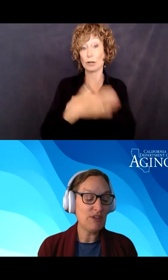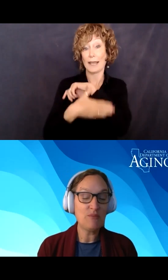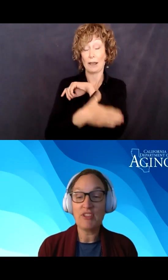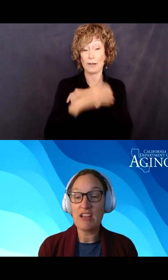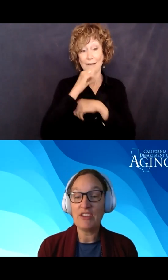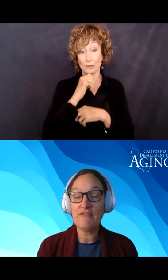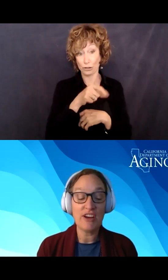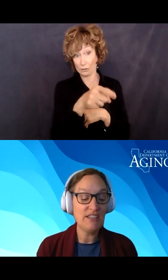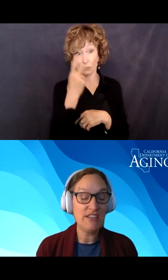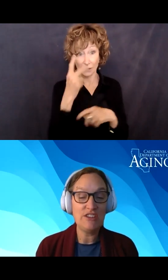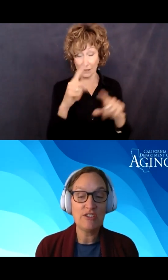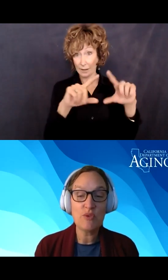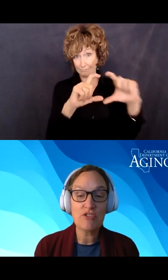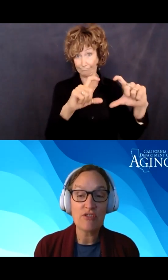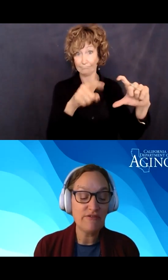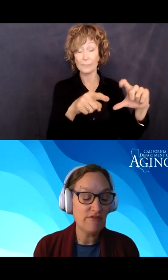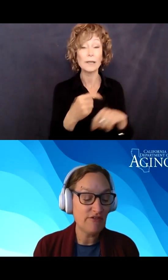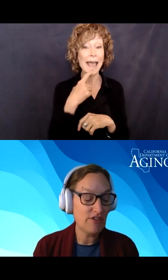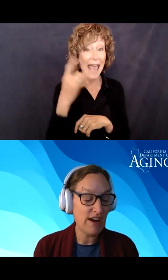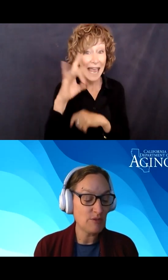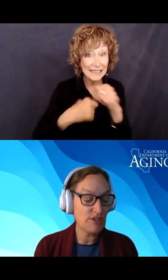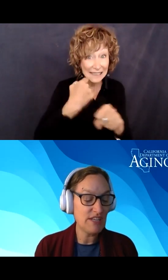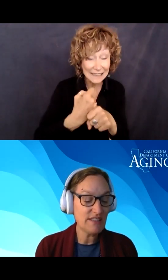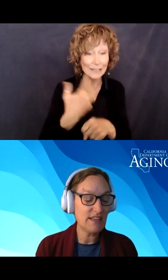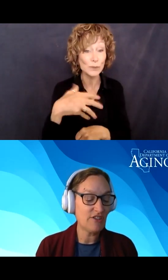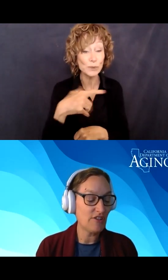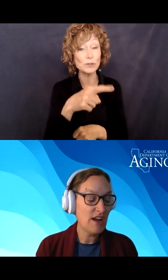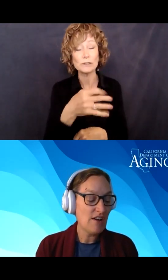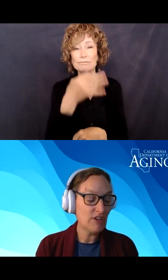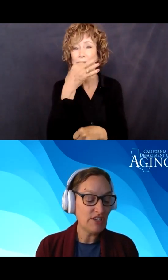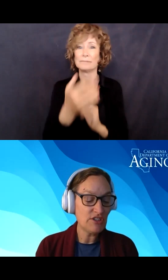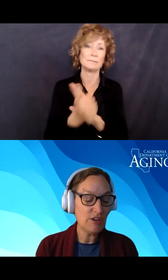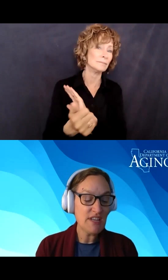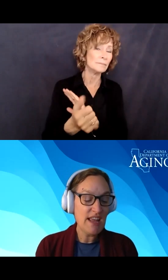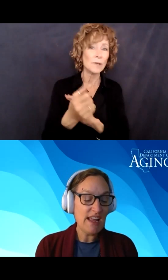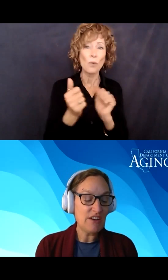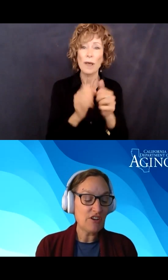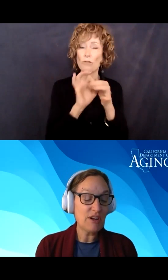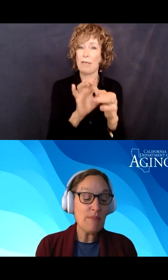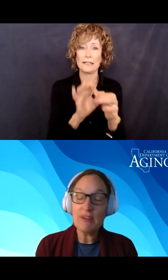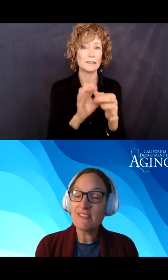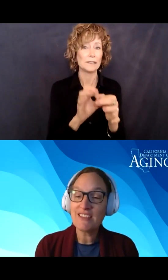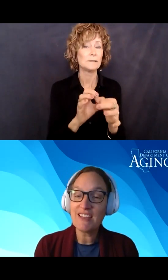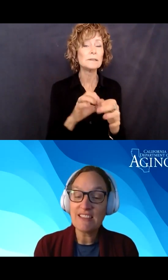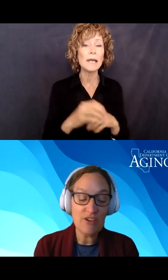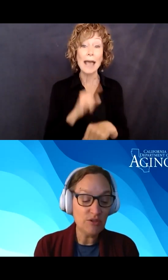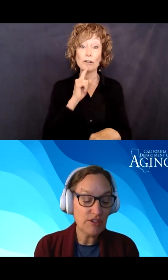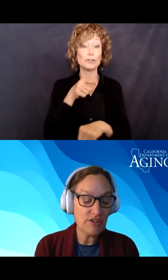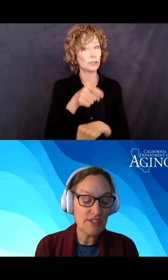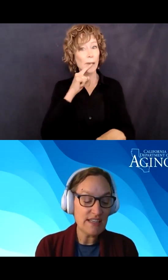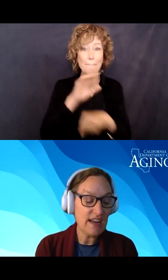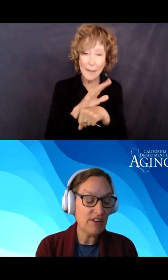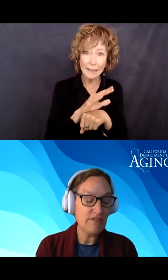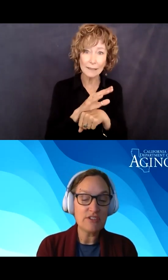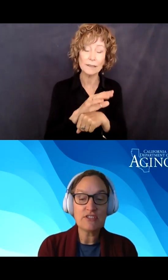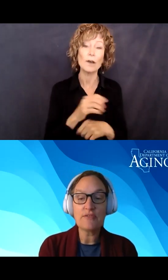and has been with the county for 18 years. We are grateful for her expertise and her relationships and her commitment to connecting older